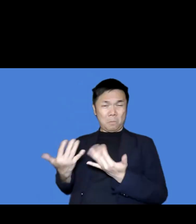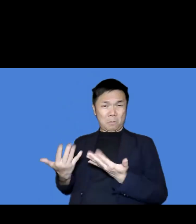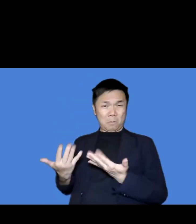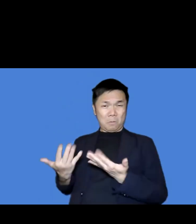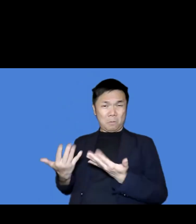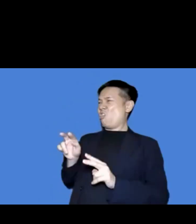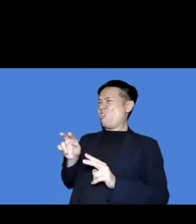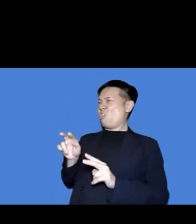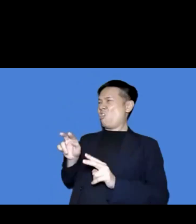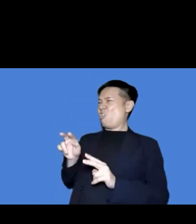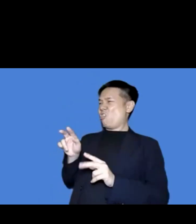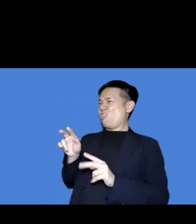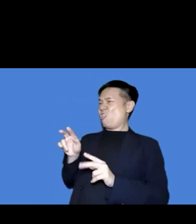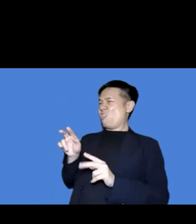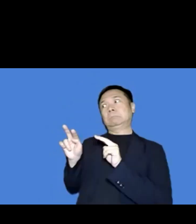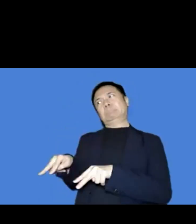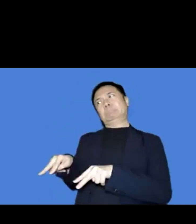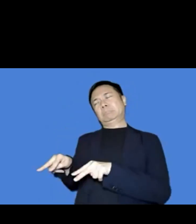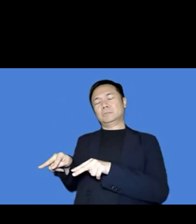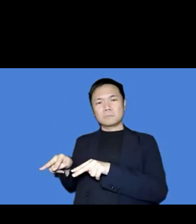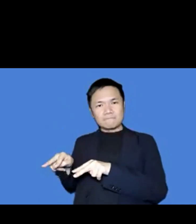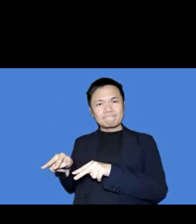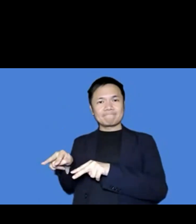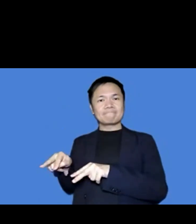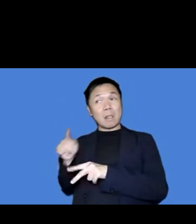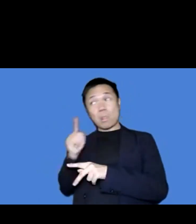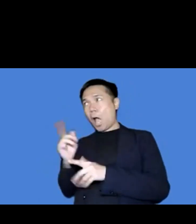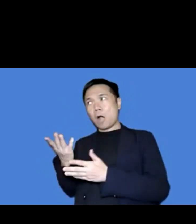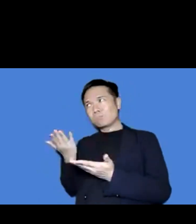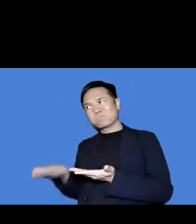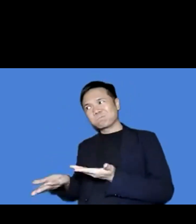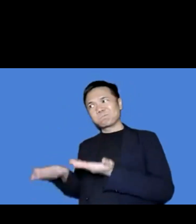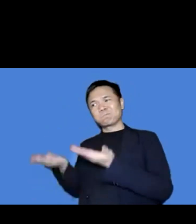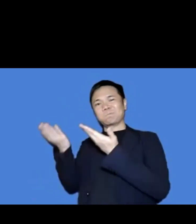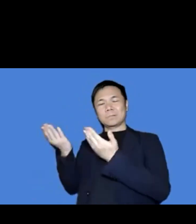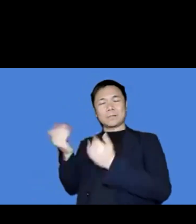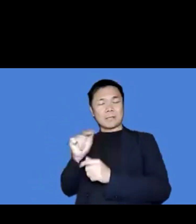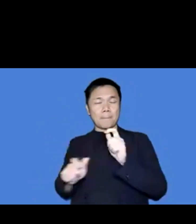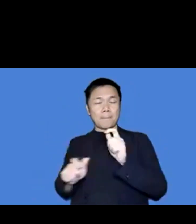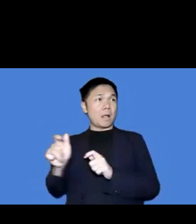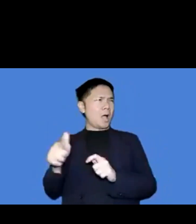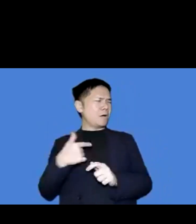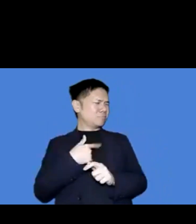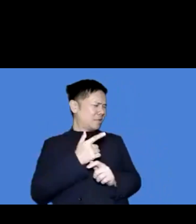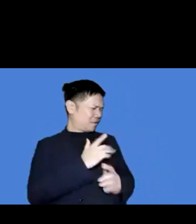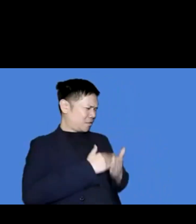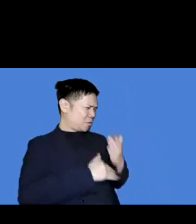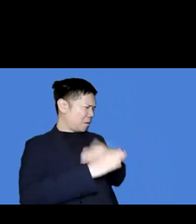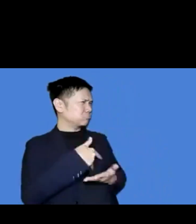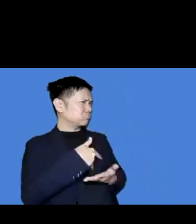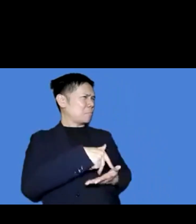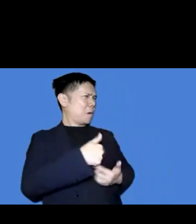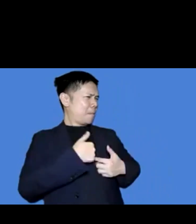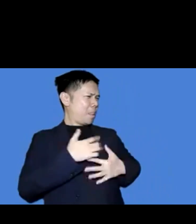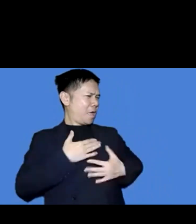also lead to ensuring other rights, especially the living independently within the community and coming up with strategies. So